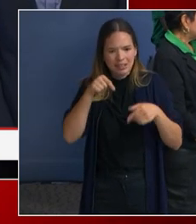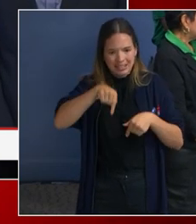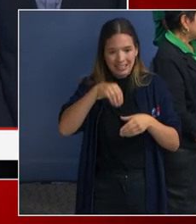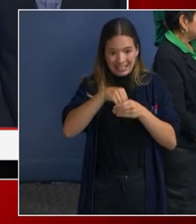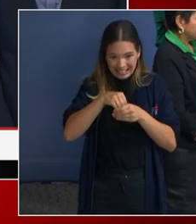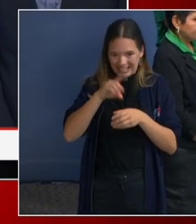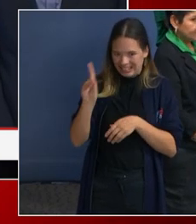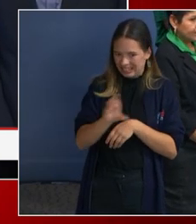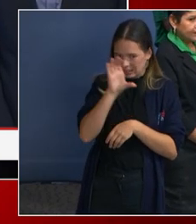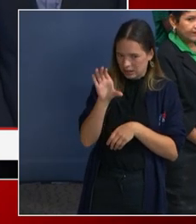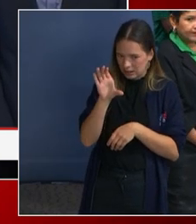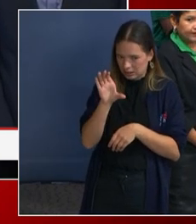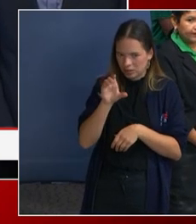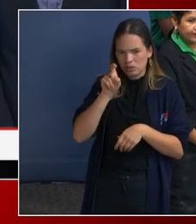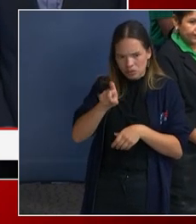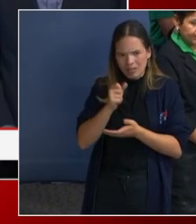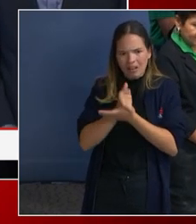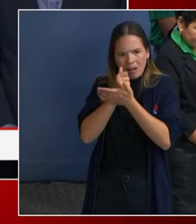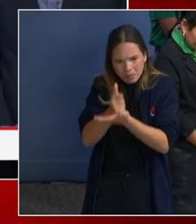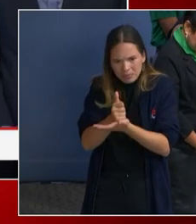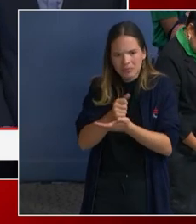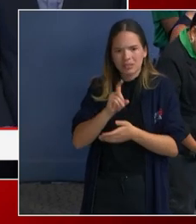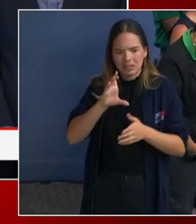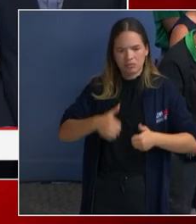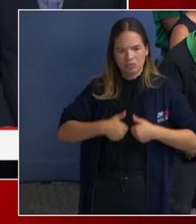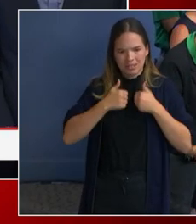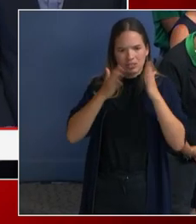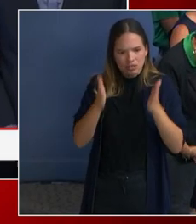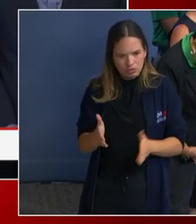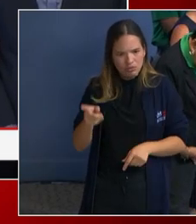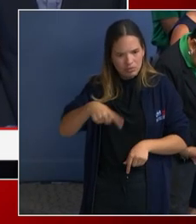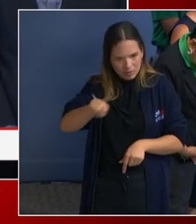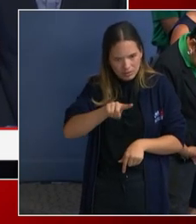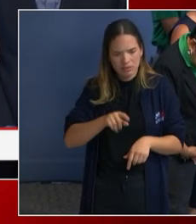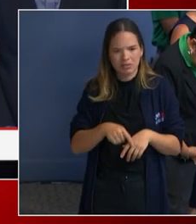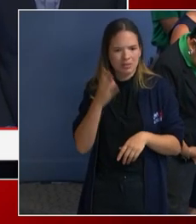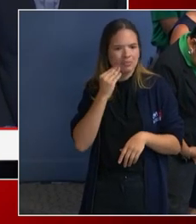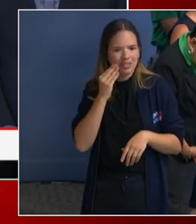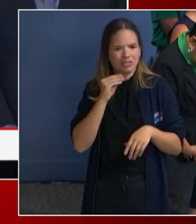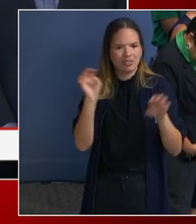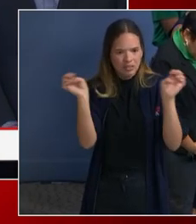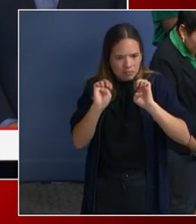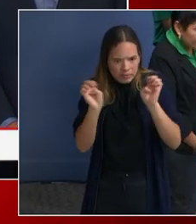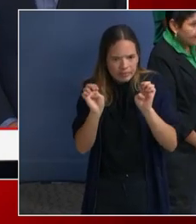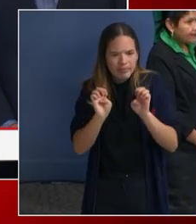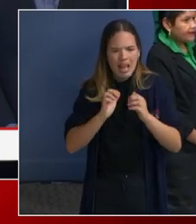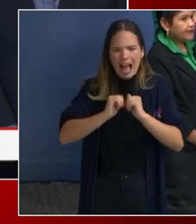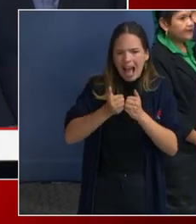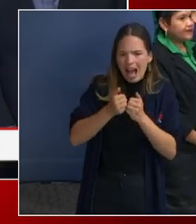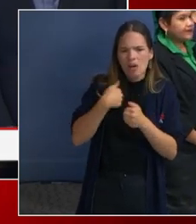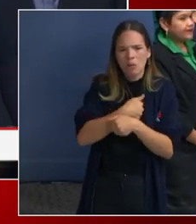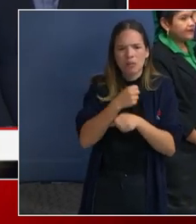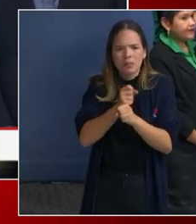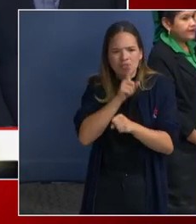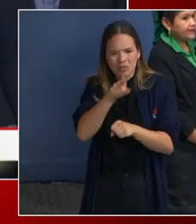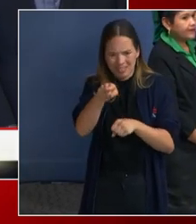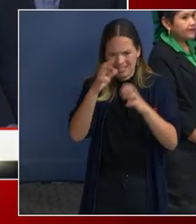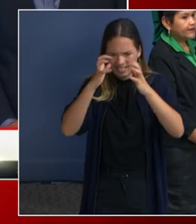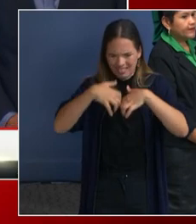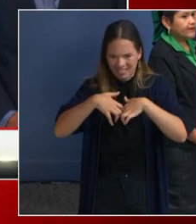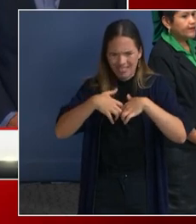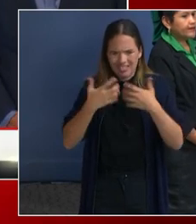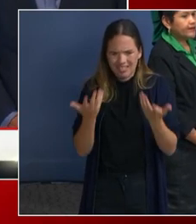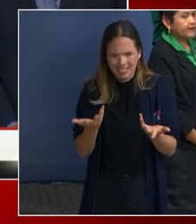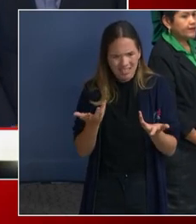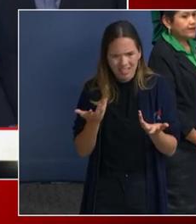that are meant to serve DC residents who are experiencing an emergency aren't broken by their actions. That's what we're talking about